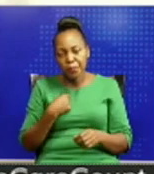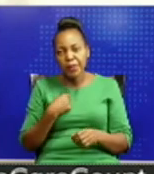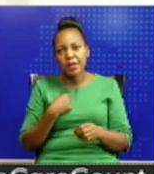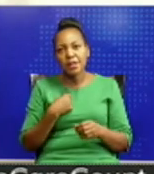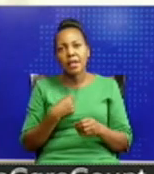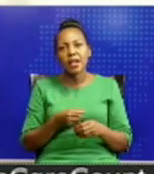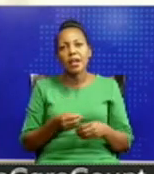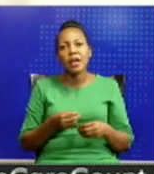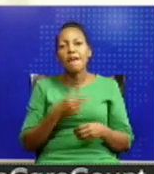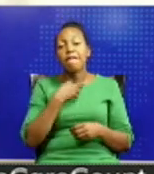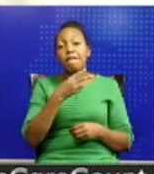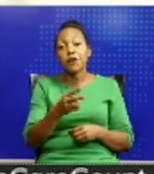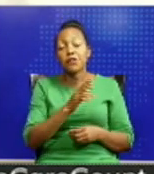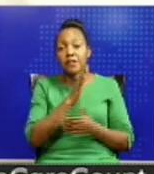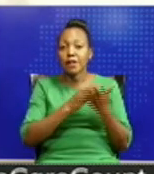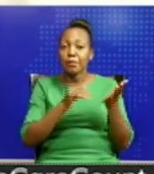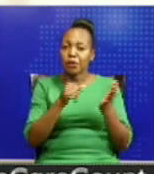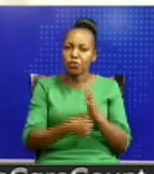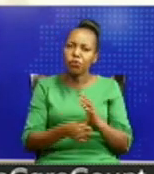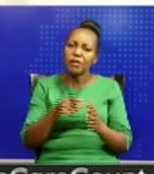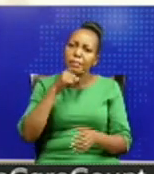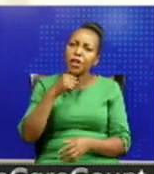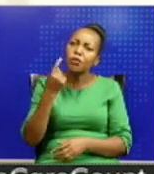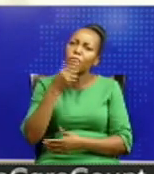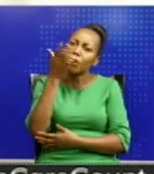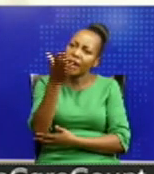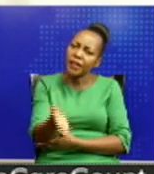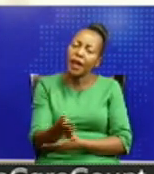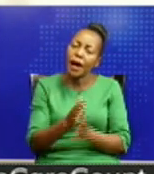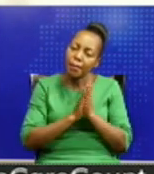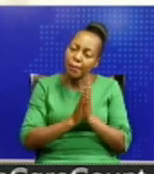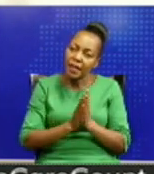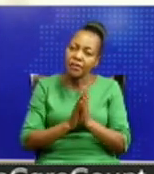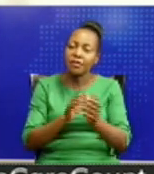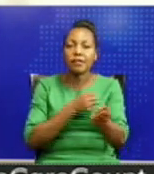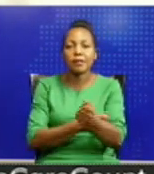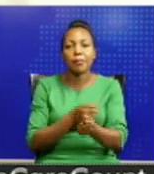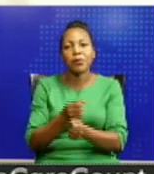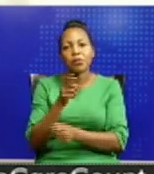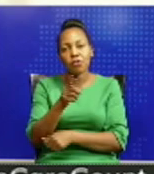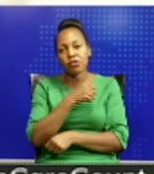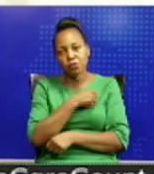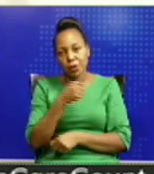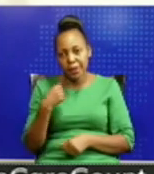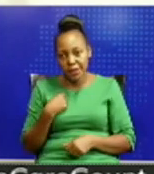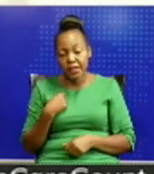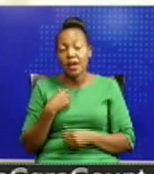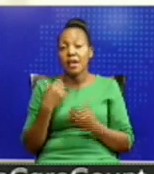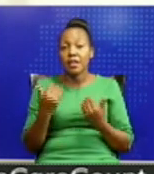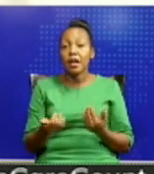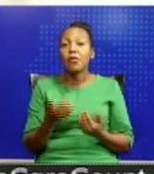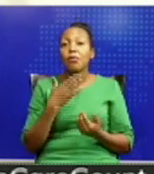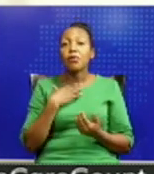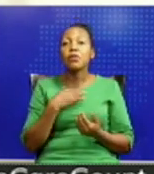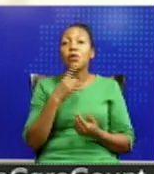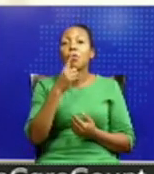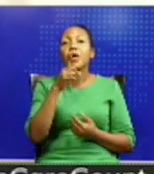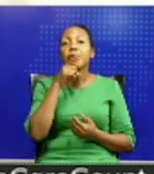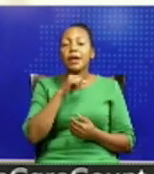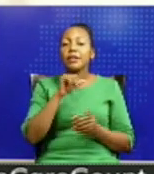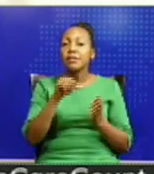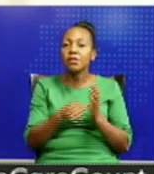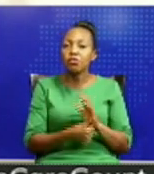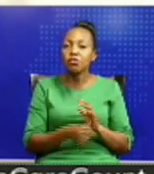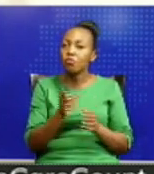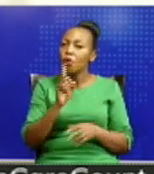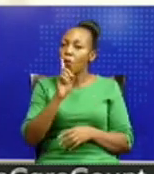these issues, the men who are there, please support them. And as I said, that this is not a one man's